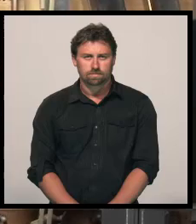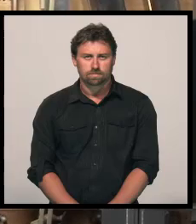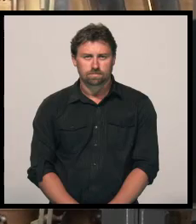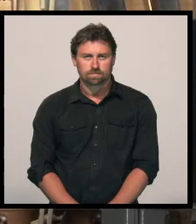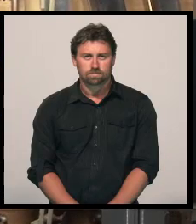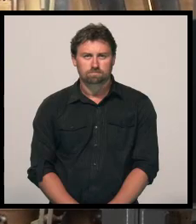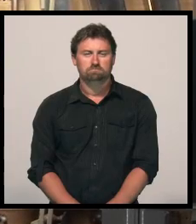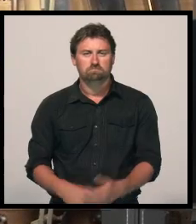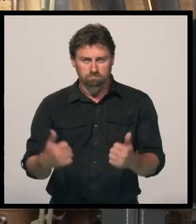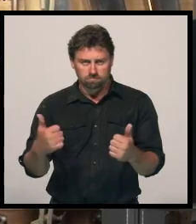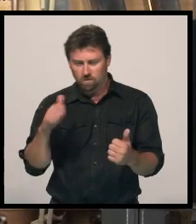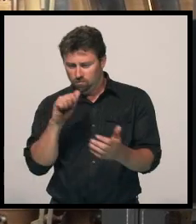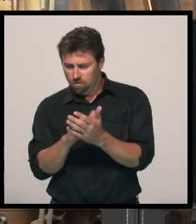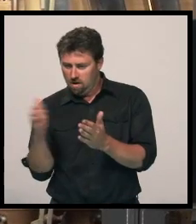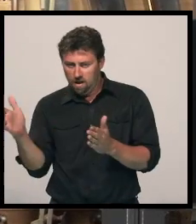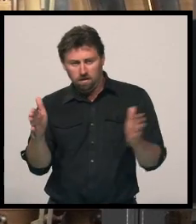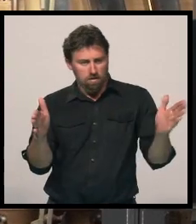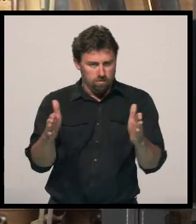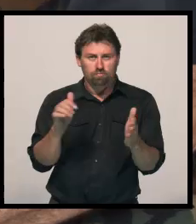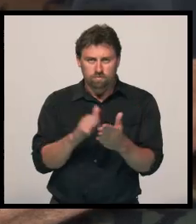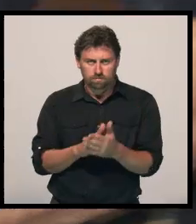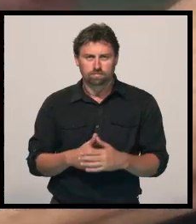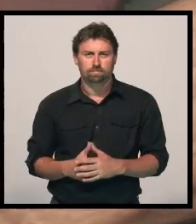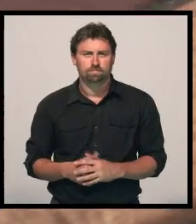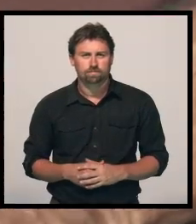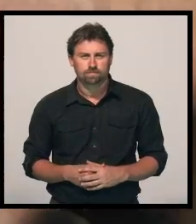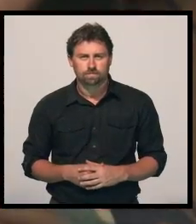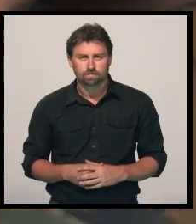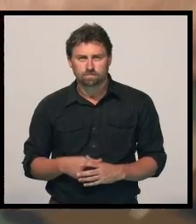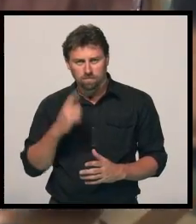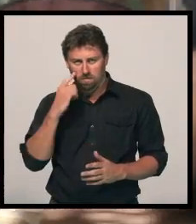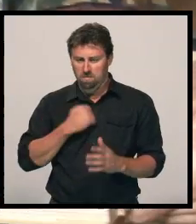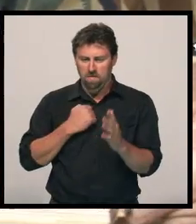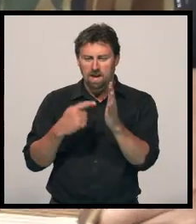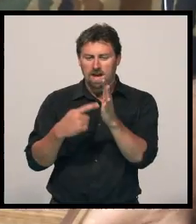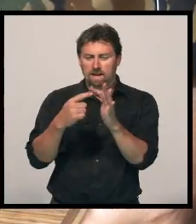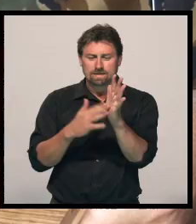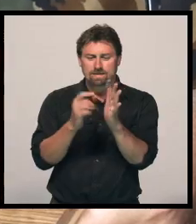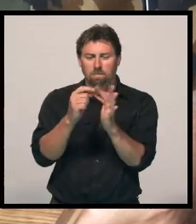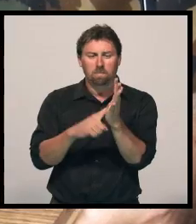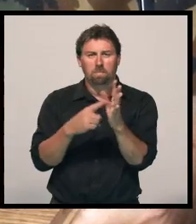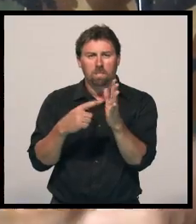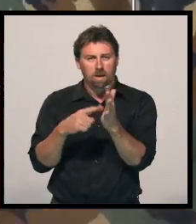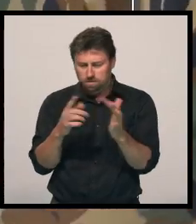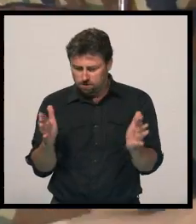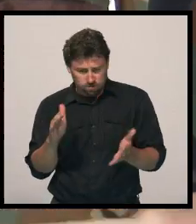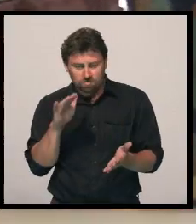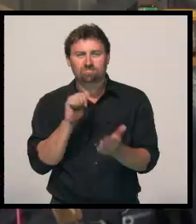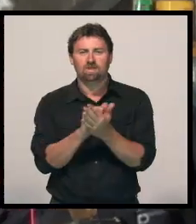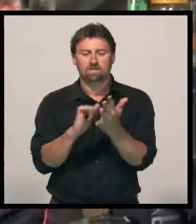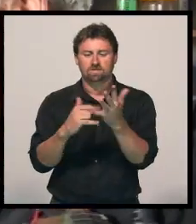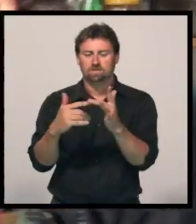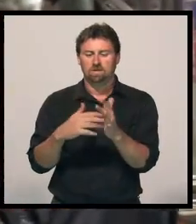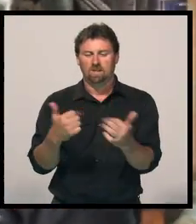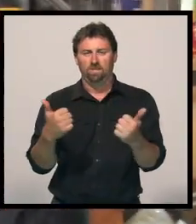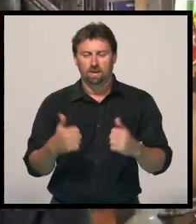Okay, now they're docked to length. We put them up against the template, you can see they're the right size. The other thing